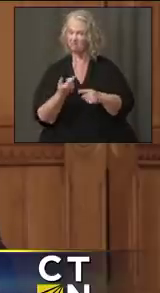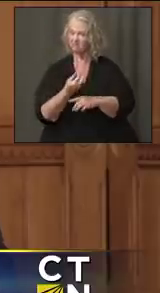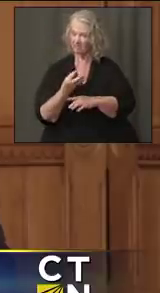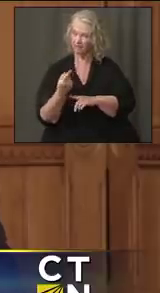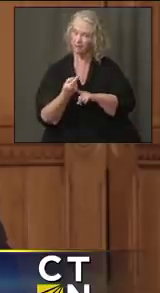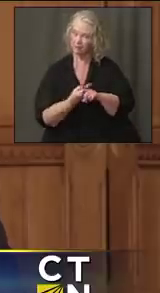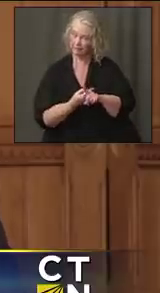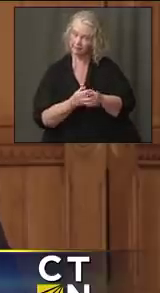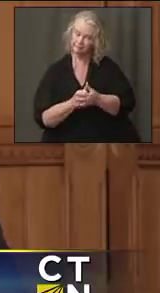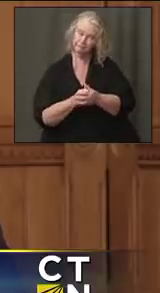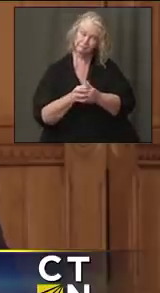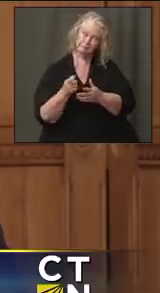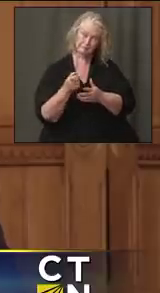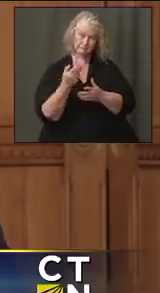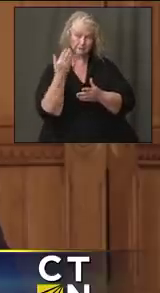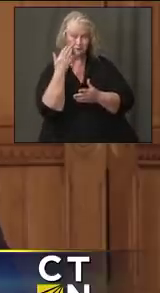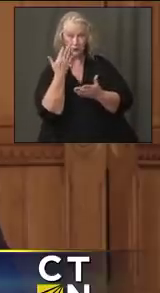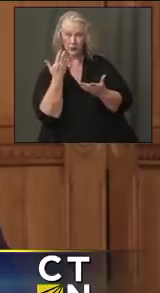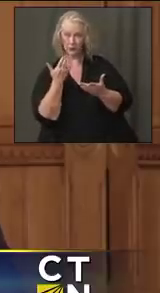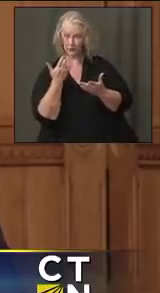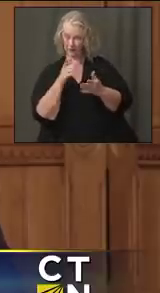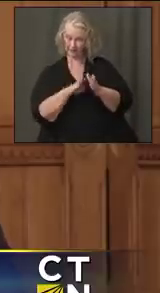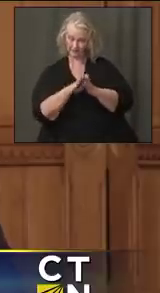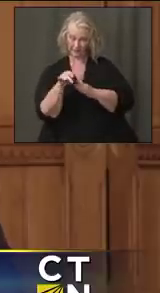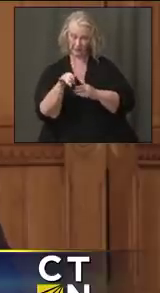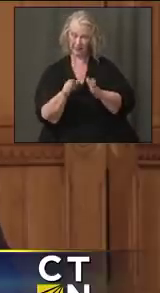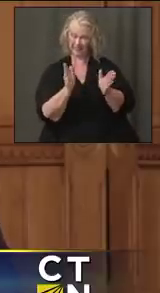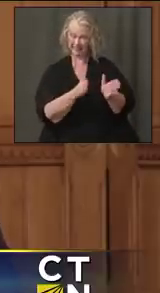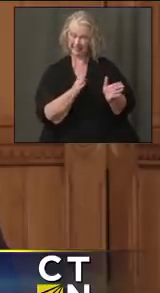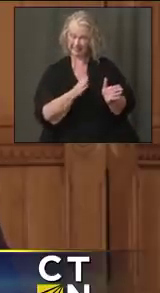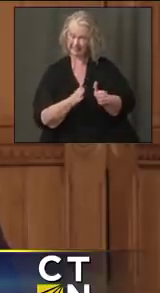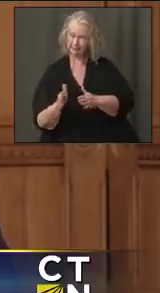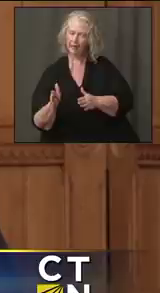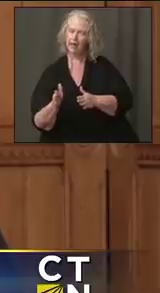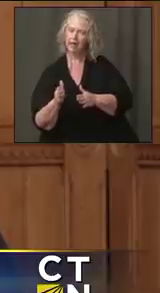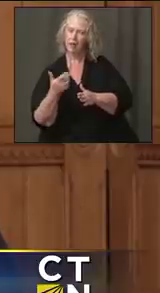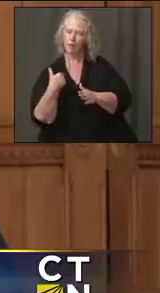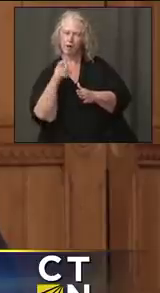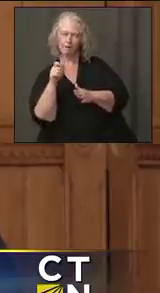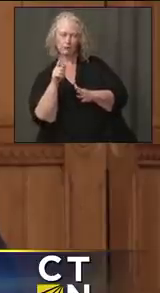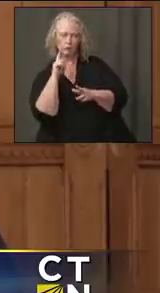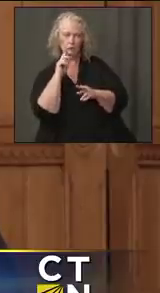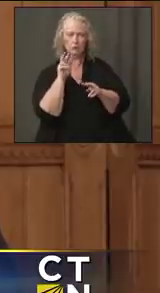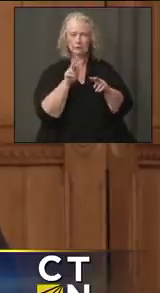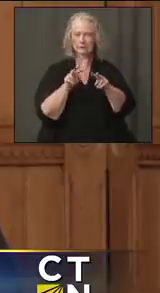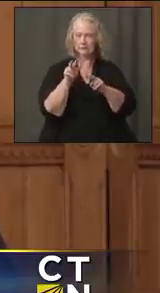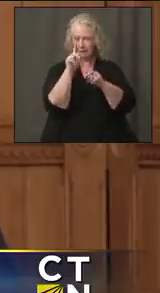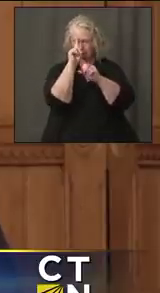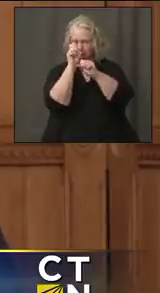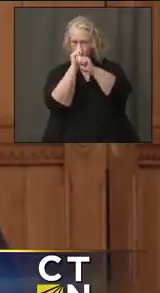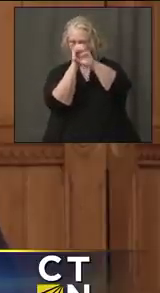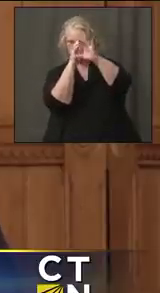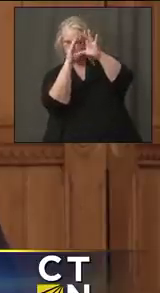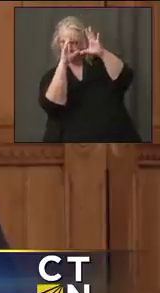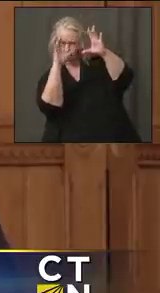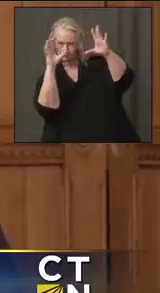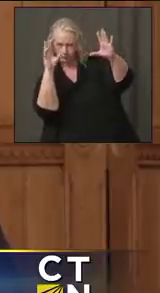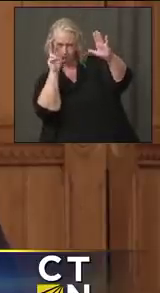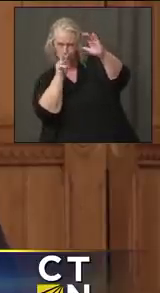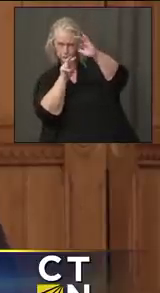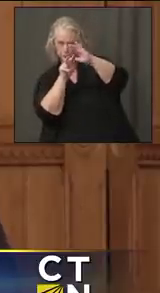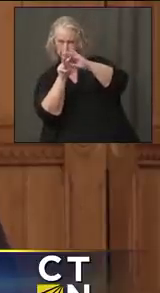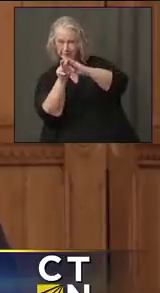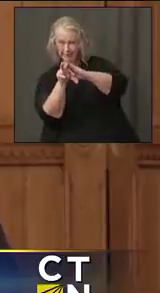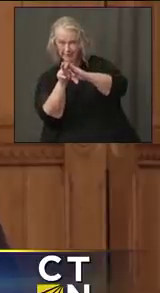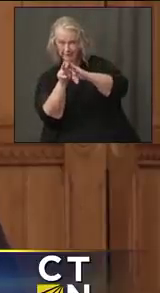might imagine, developing a plan for school reopening that predicts where we will be as a state in terms of COVID spread in